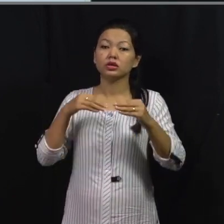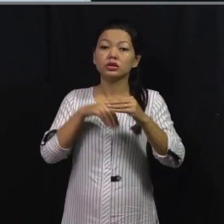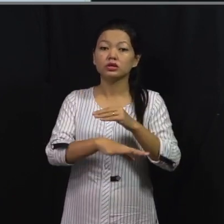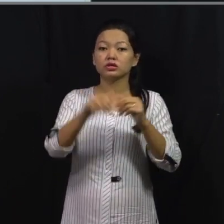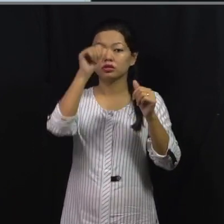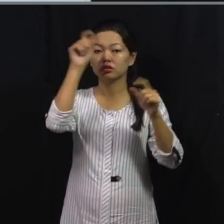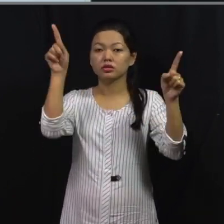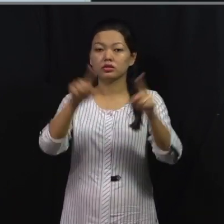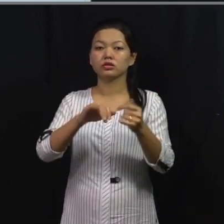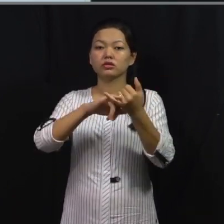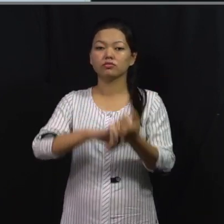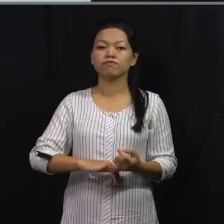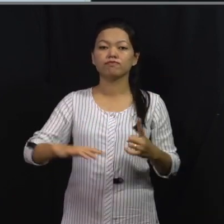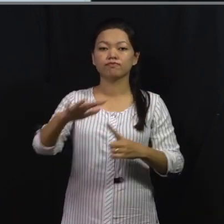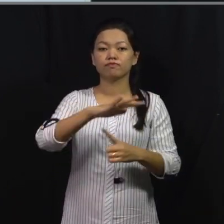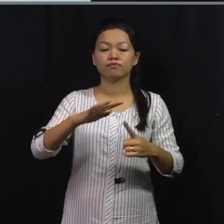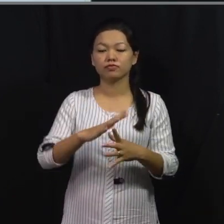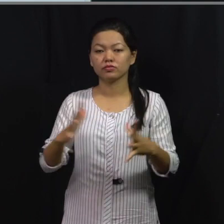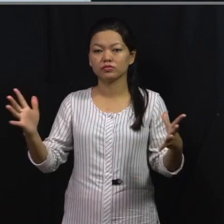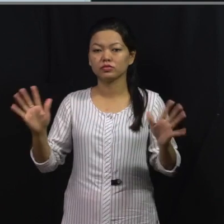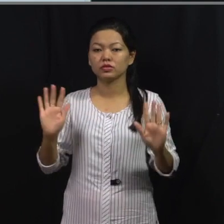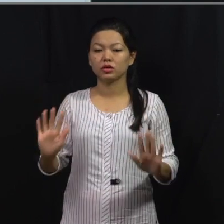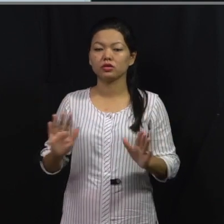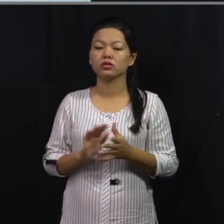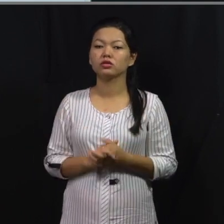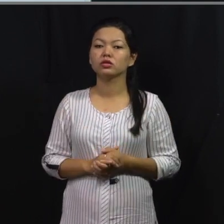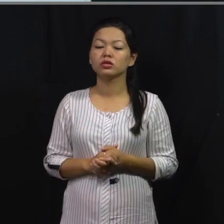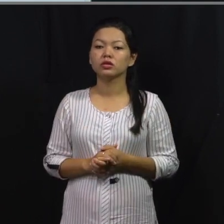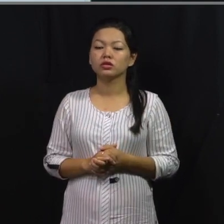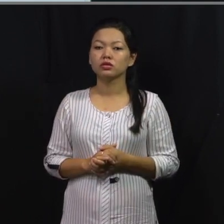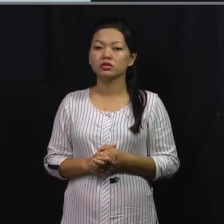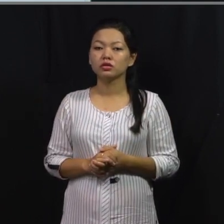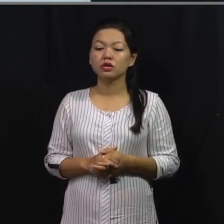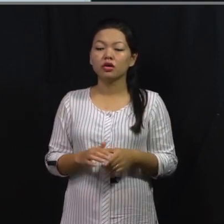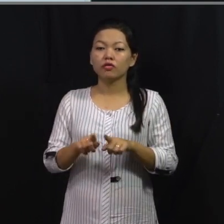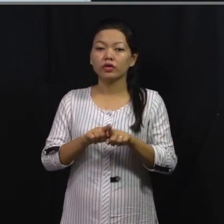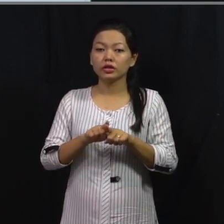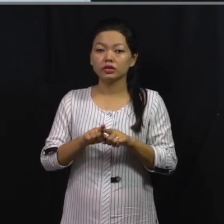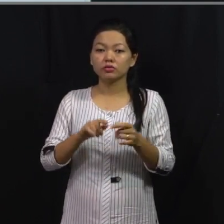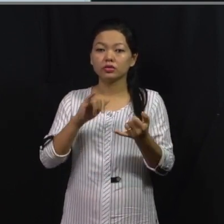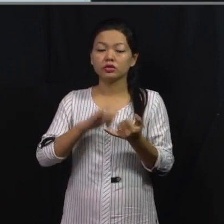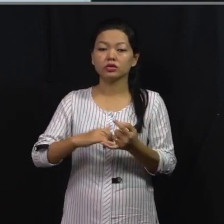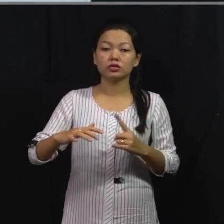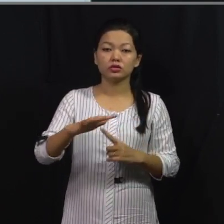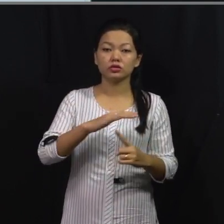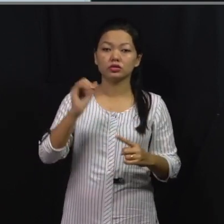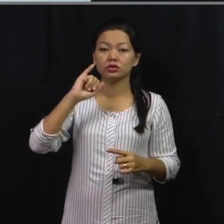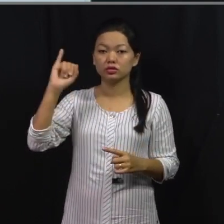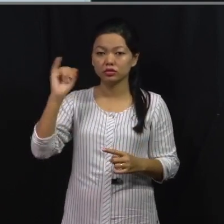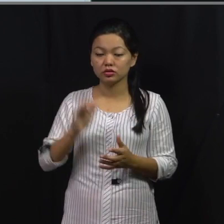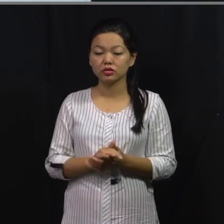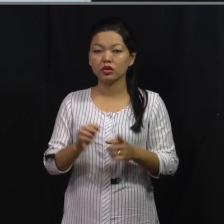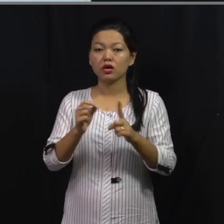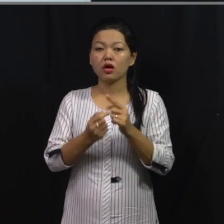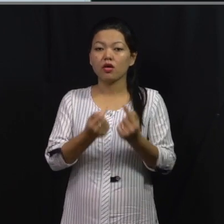it impacts in those particular institutions as well, okay, such as social institutions, political institutions, economic